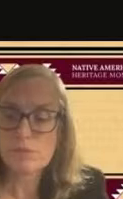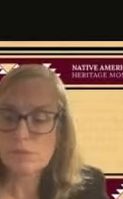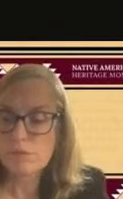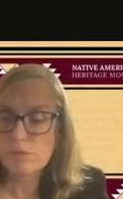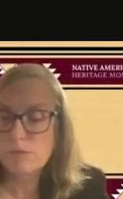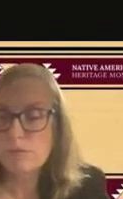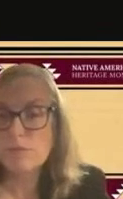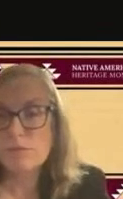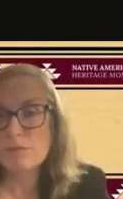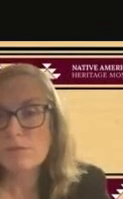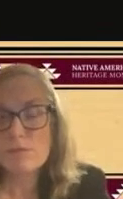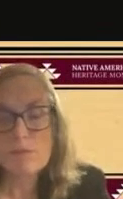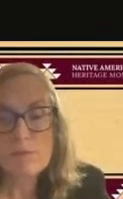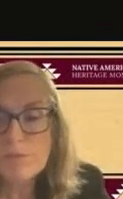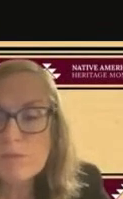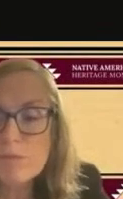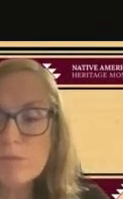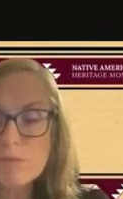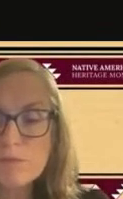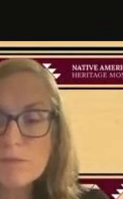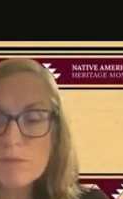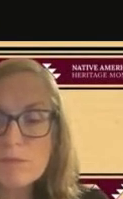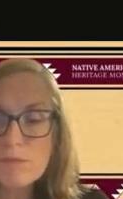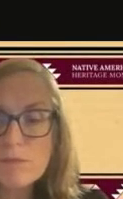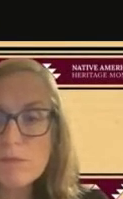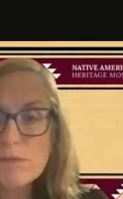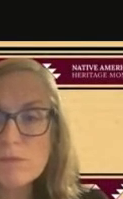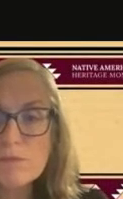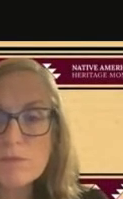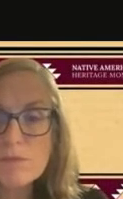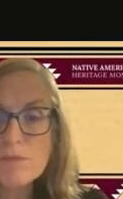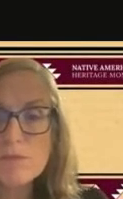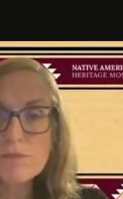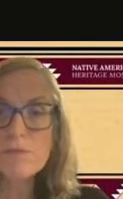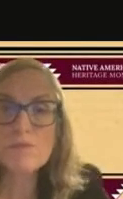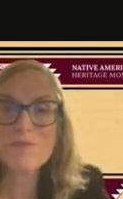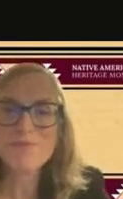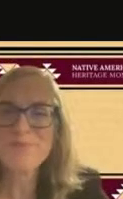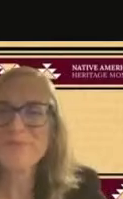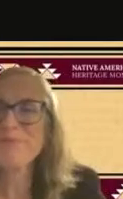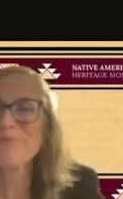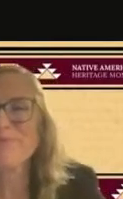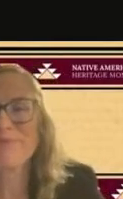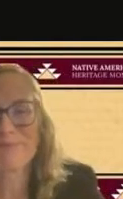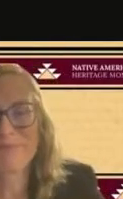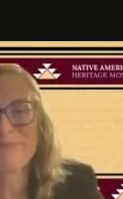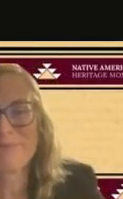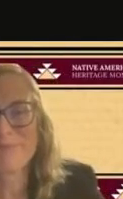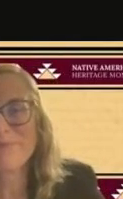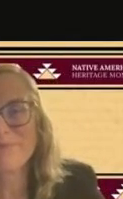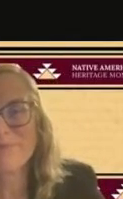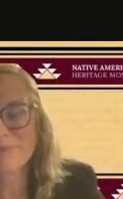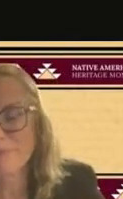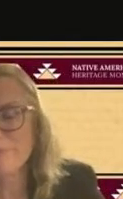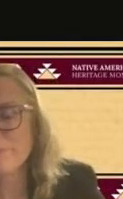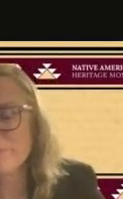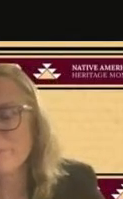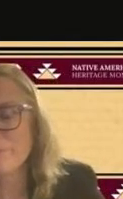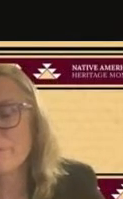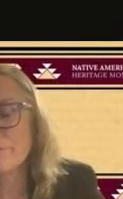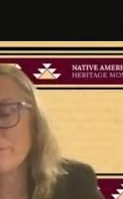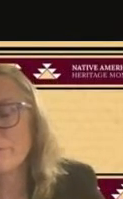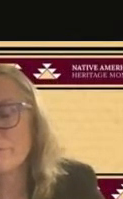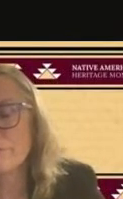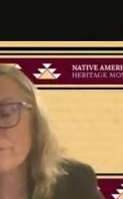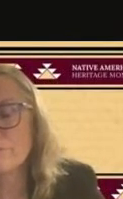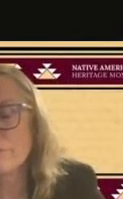you, Chair. But I have to just say, Board, that was a really great conversation. And sometimes wordsmithing can